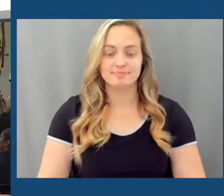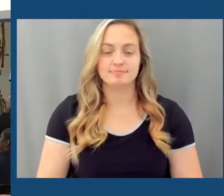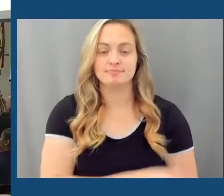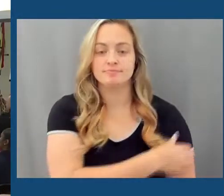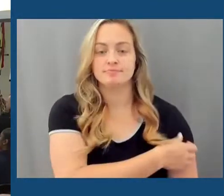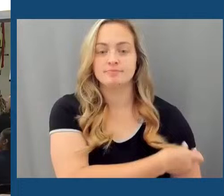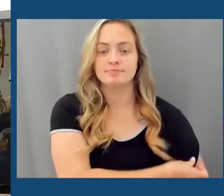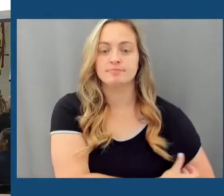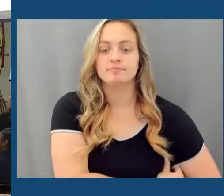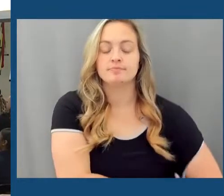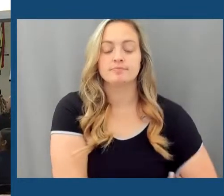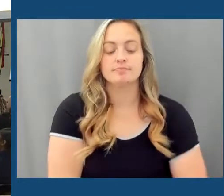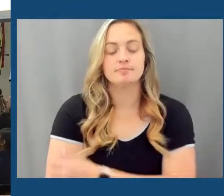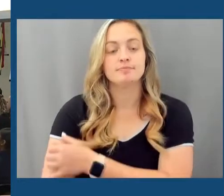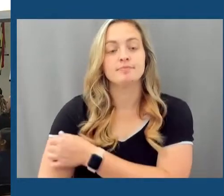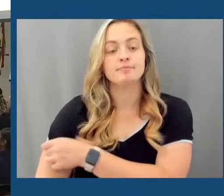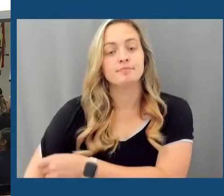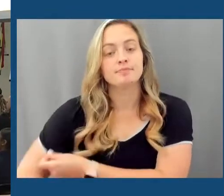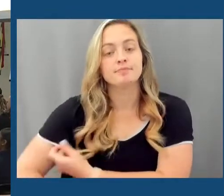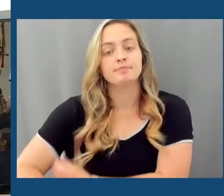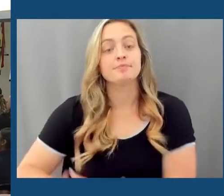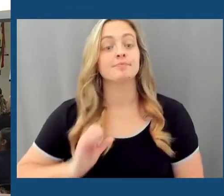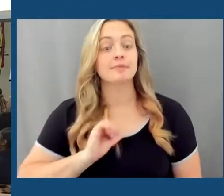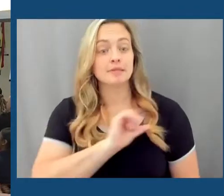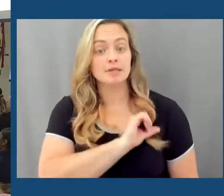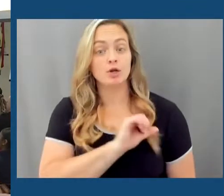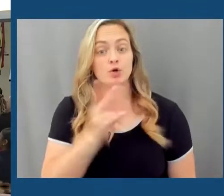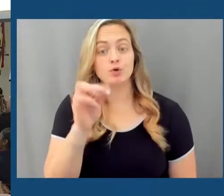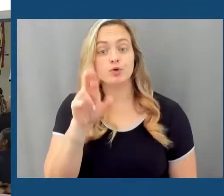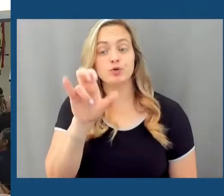New York State Senator Jeremy Cooney.